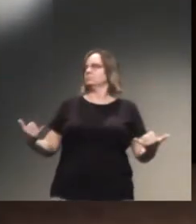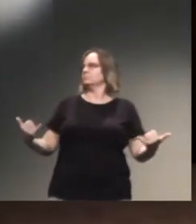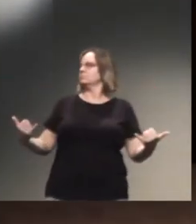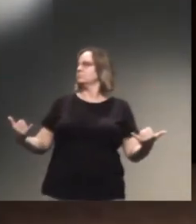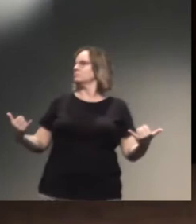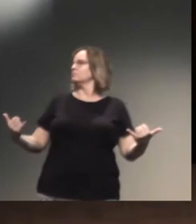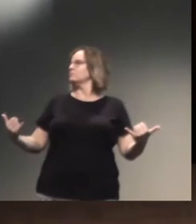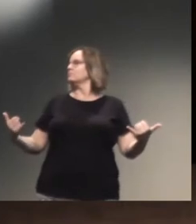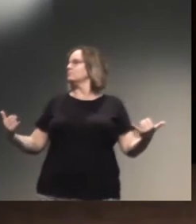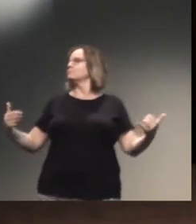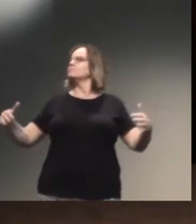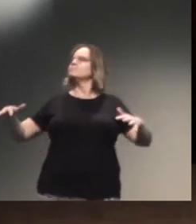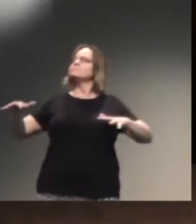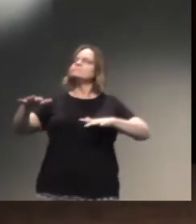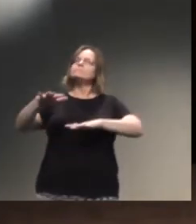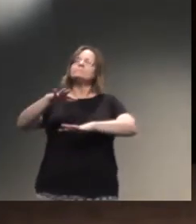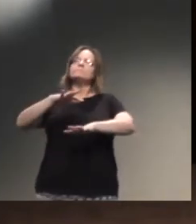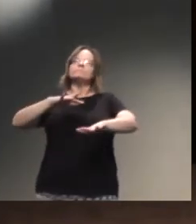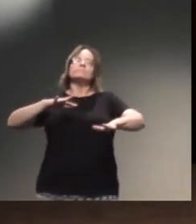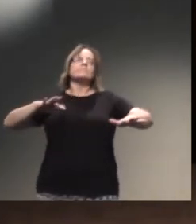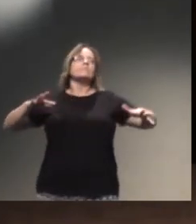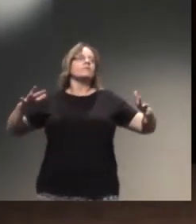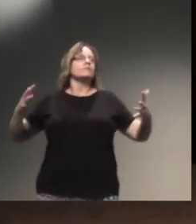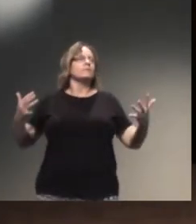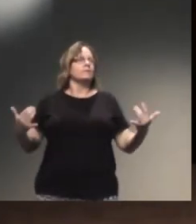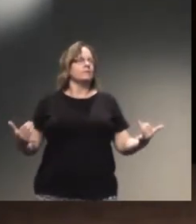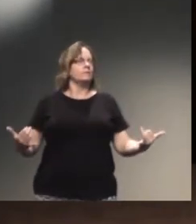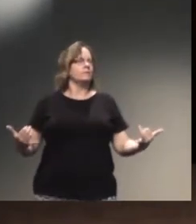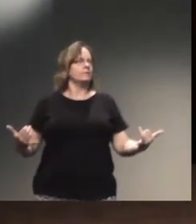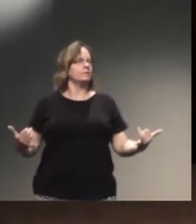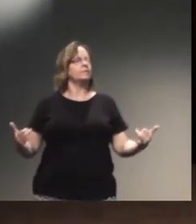it carries with it the feeling of pure love,